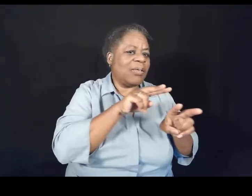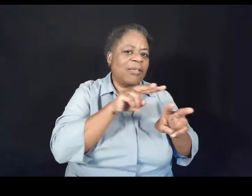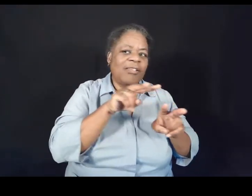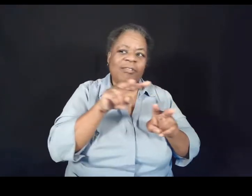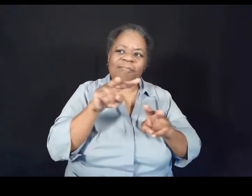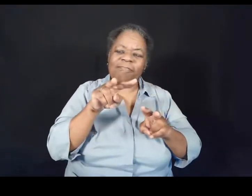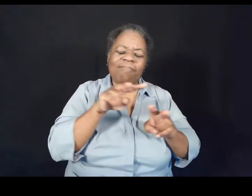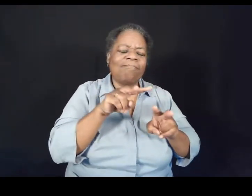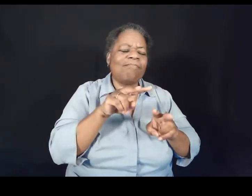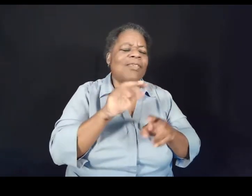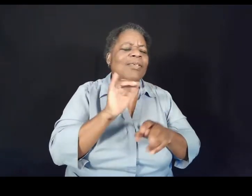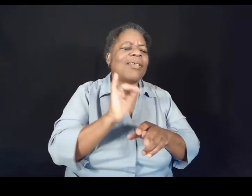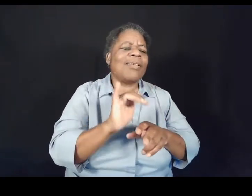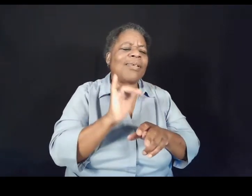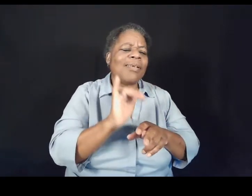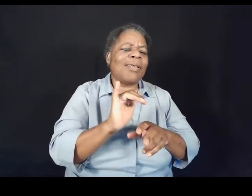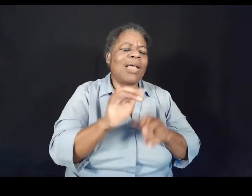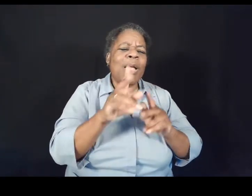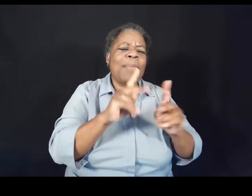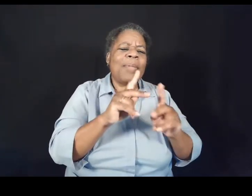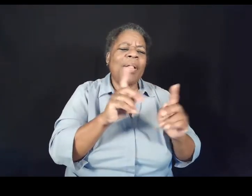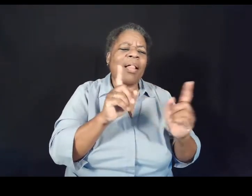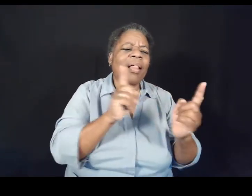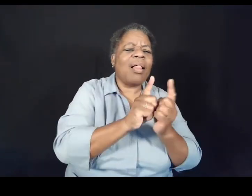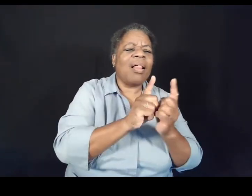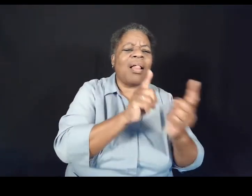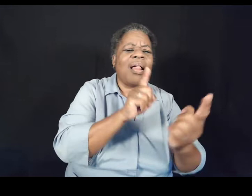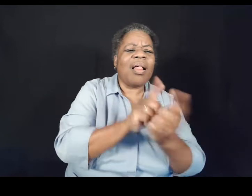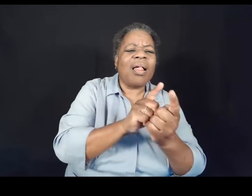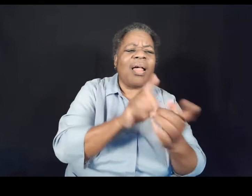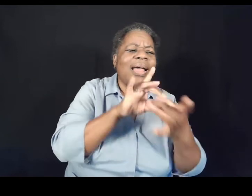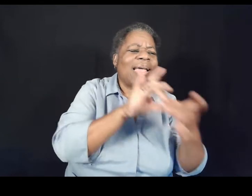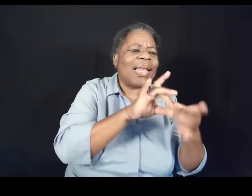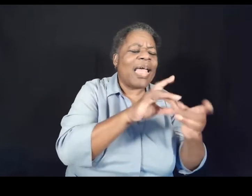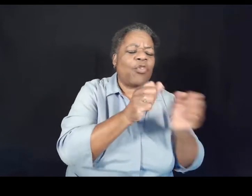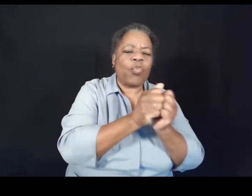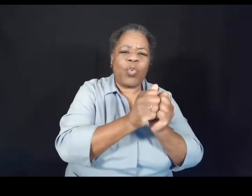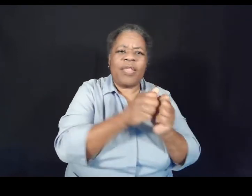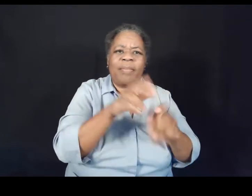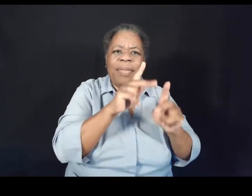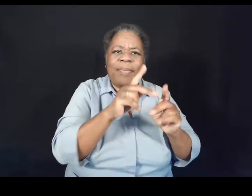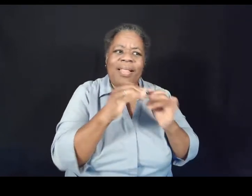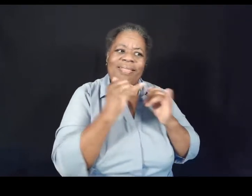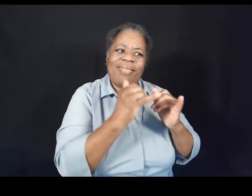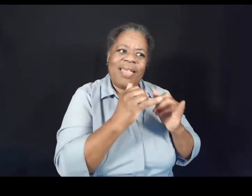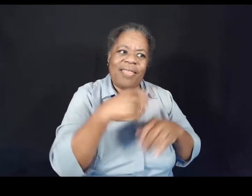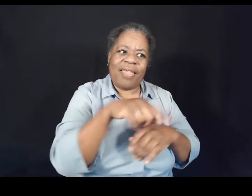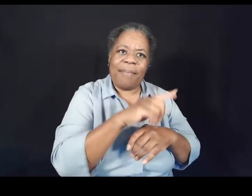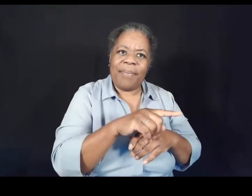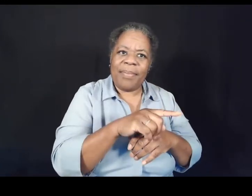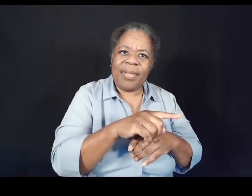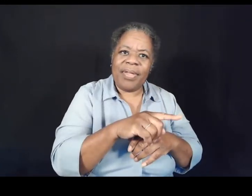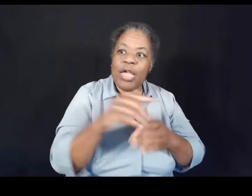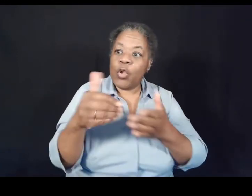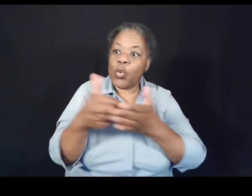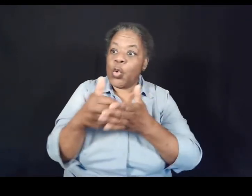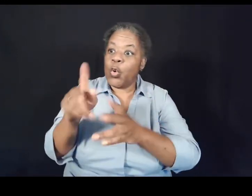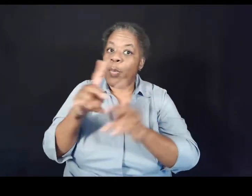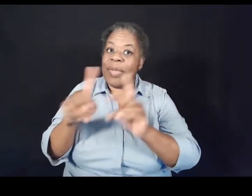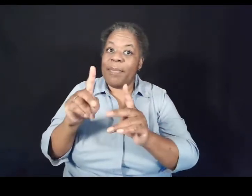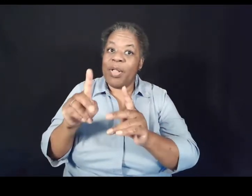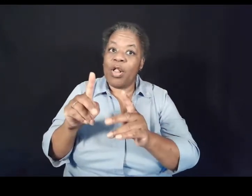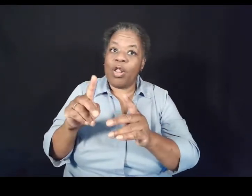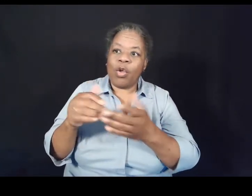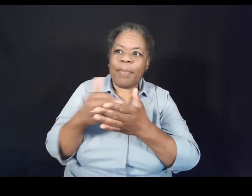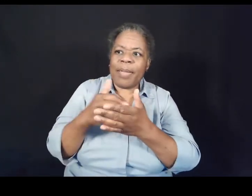engage with people who are like them or who they already feel comfortable with. While newer people or people who might look